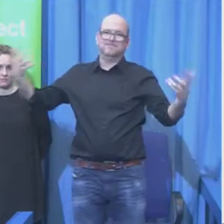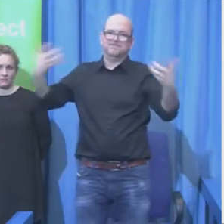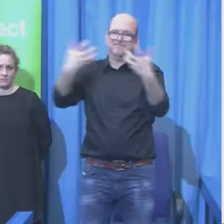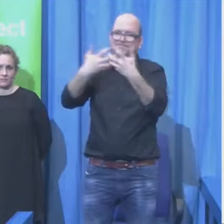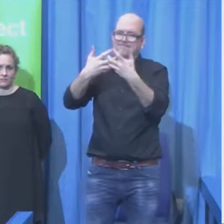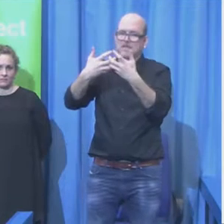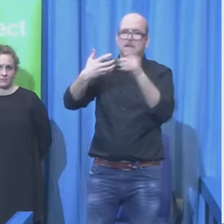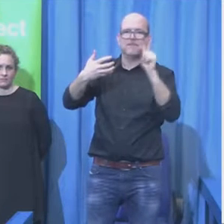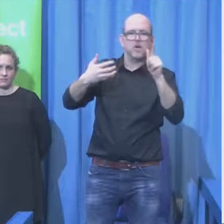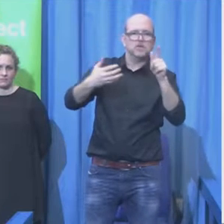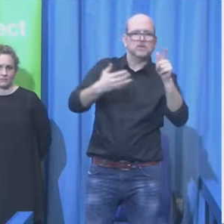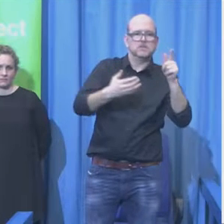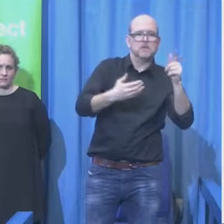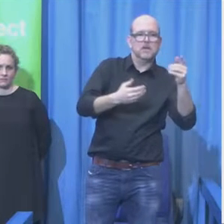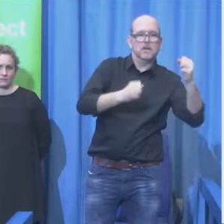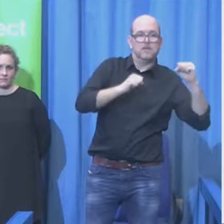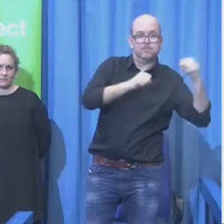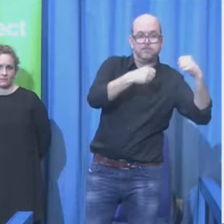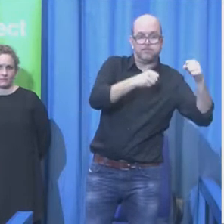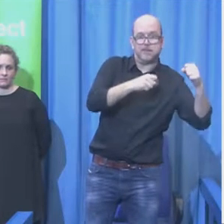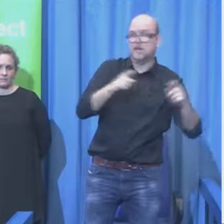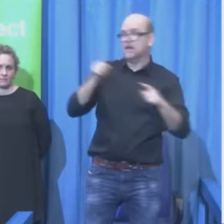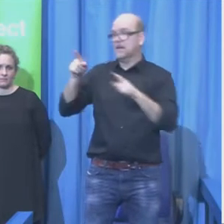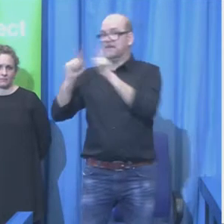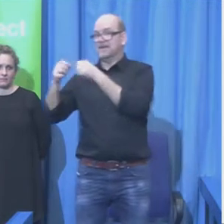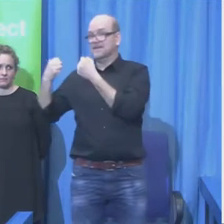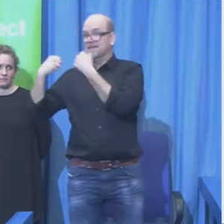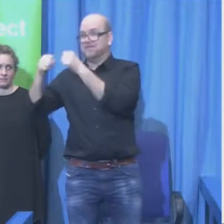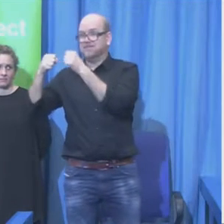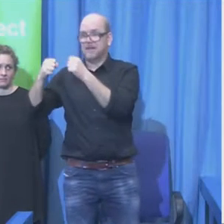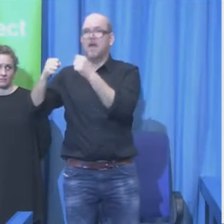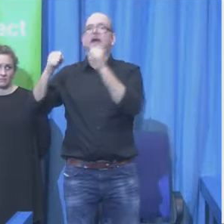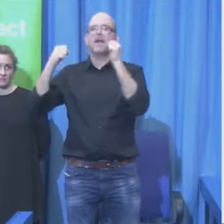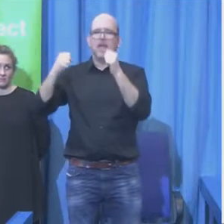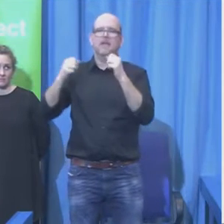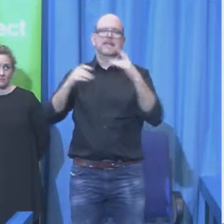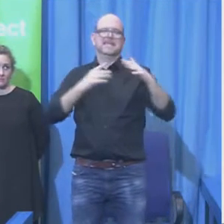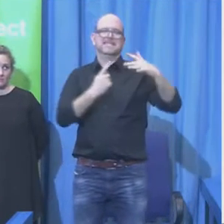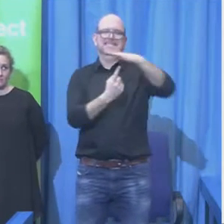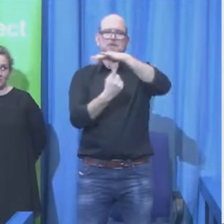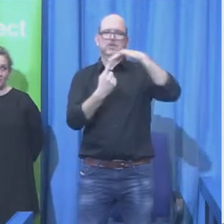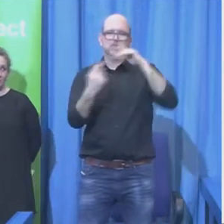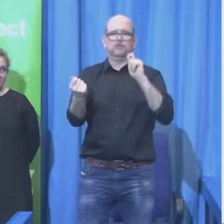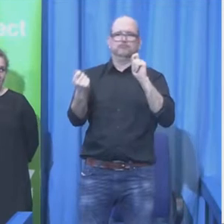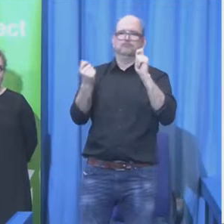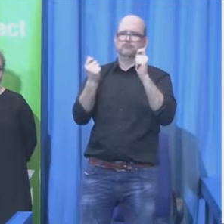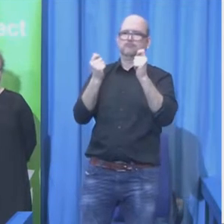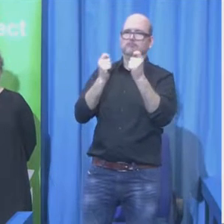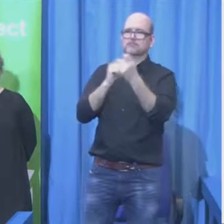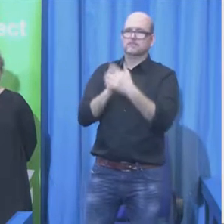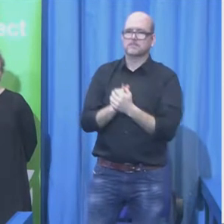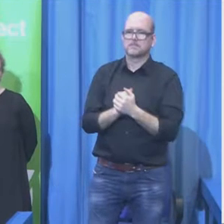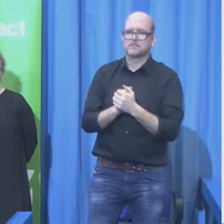support people seeking employment. Again, in the law, there's a big emphasis on accessibility,